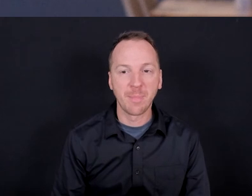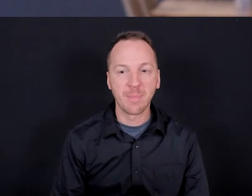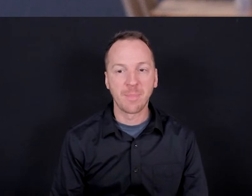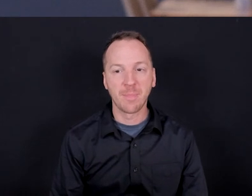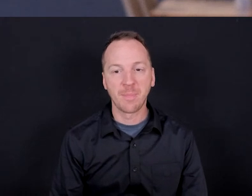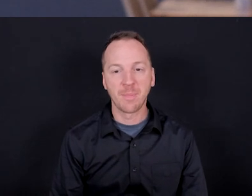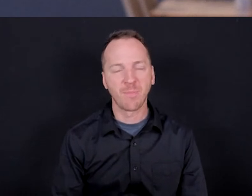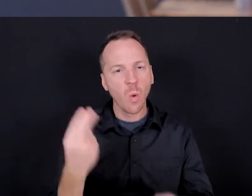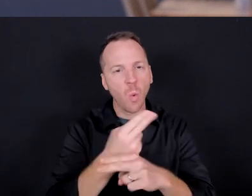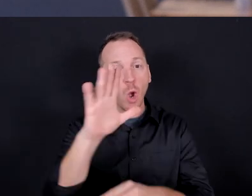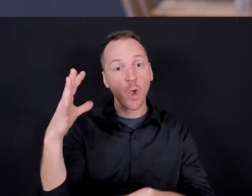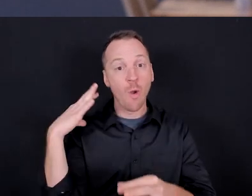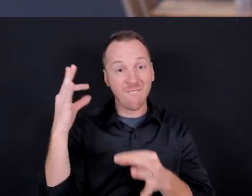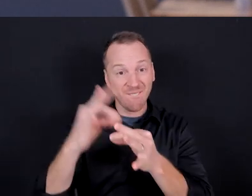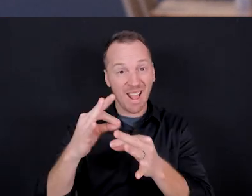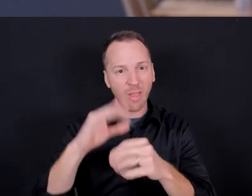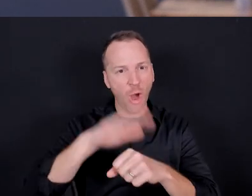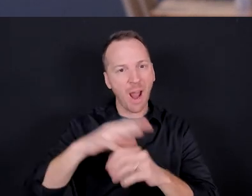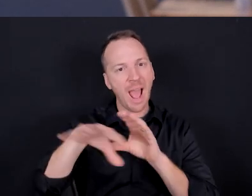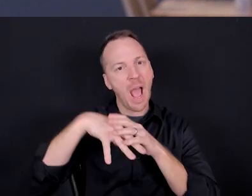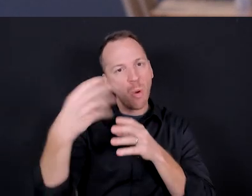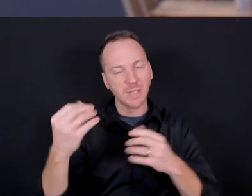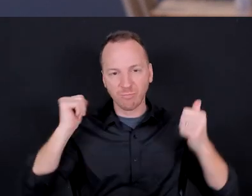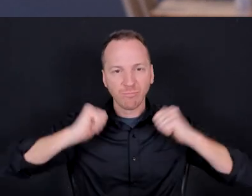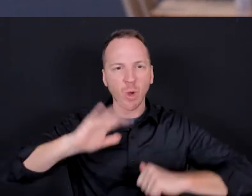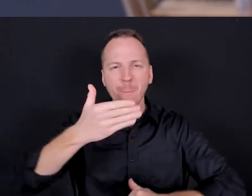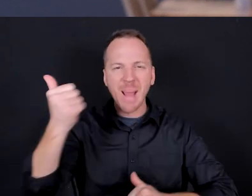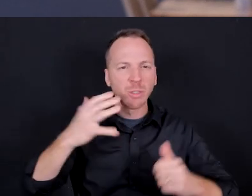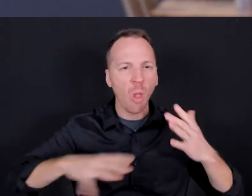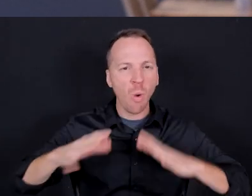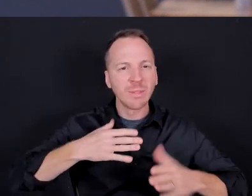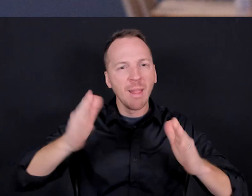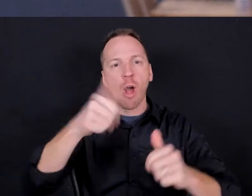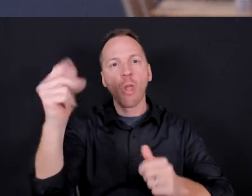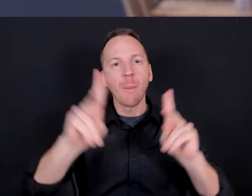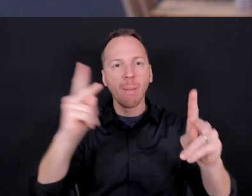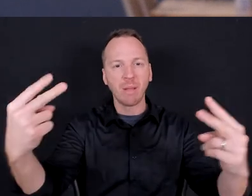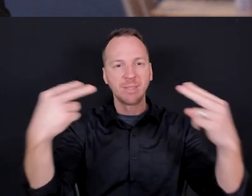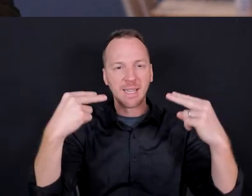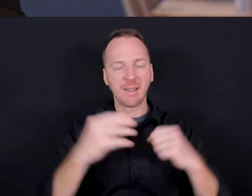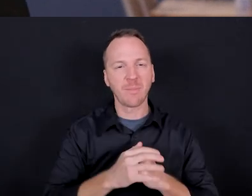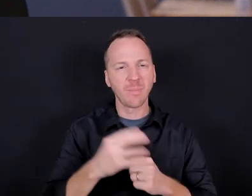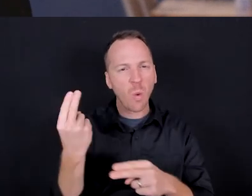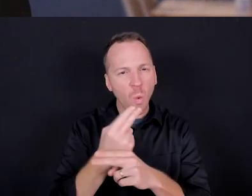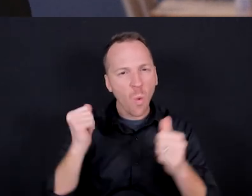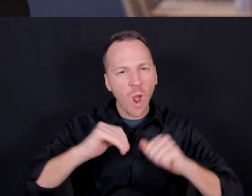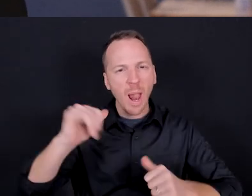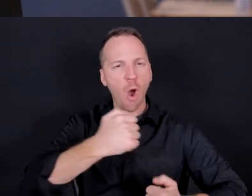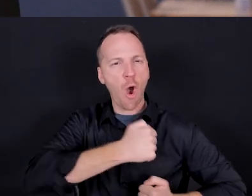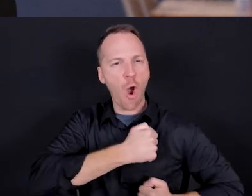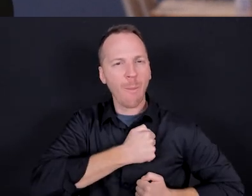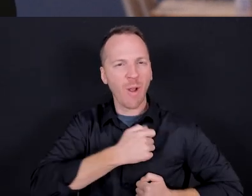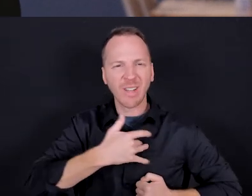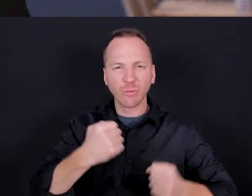Wear your faith on the outside like your best clothes. Let others see him. Wear him like armor that gives